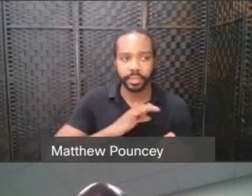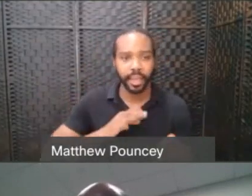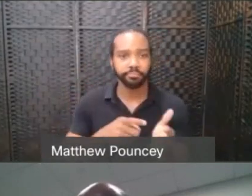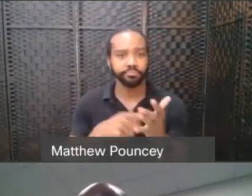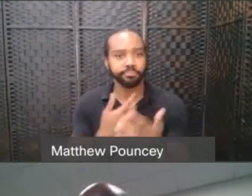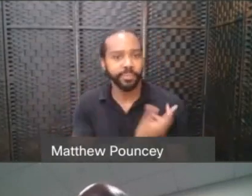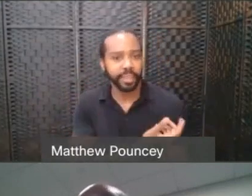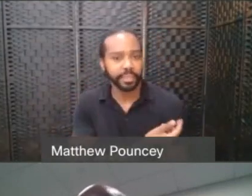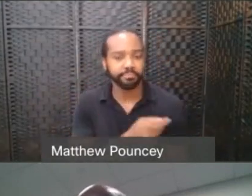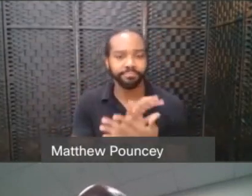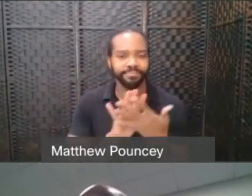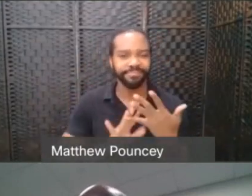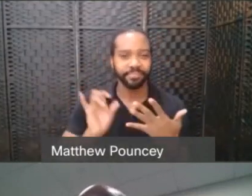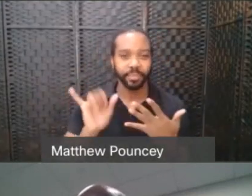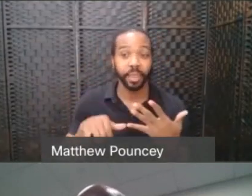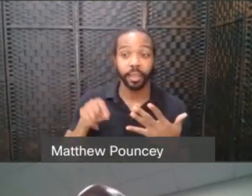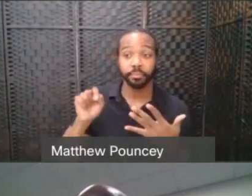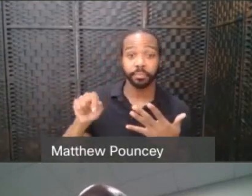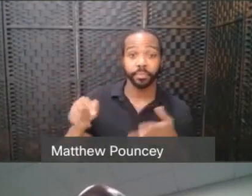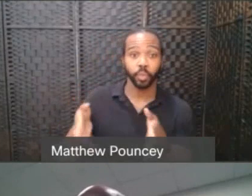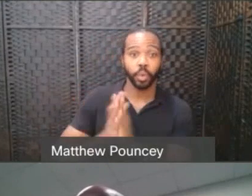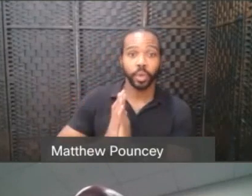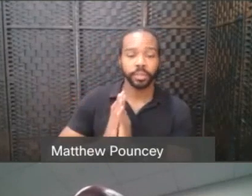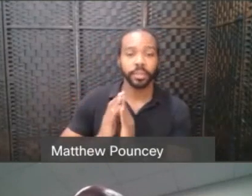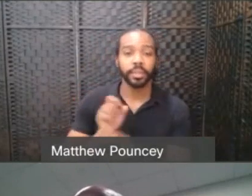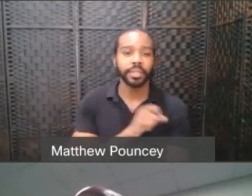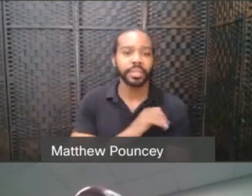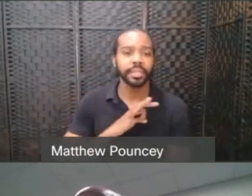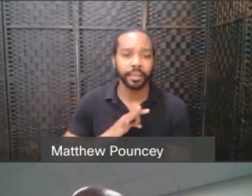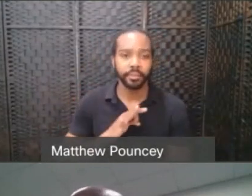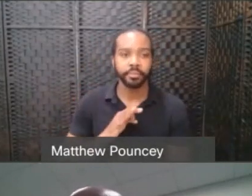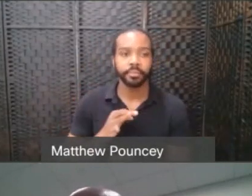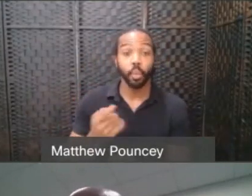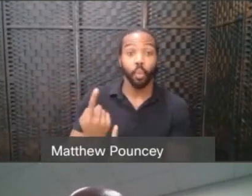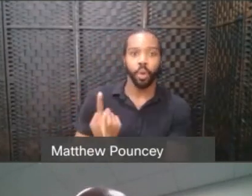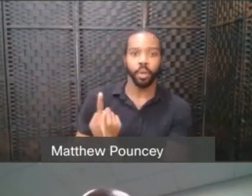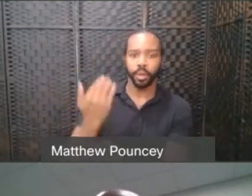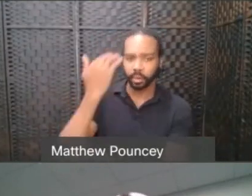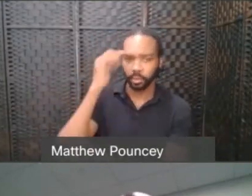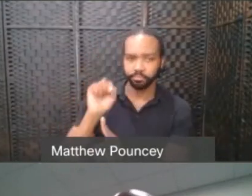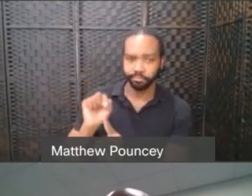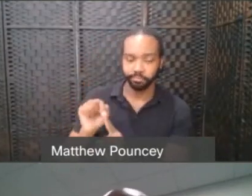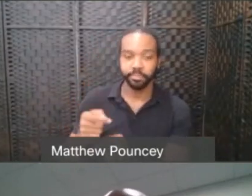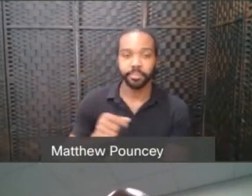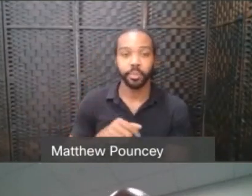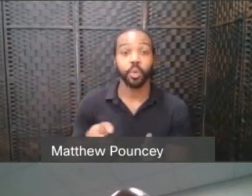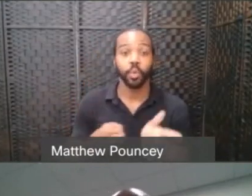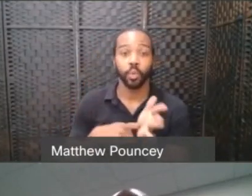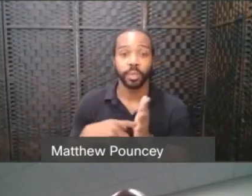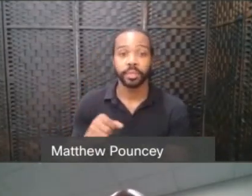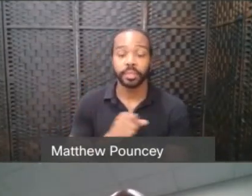have pretty much requested that staff work, at least one I know of that requested that staff working with them